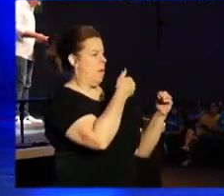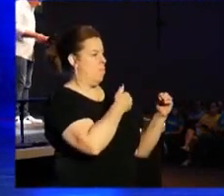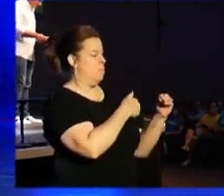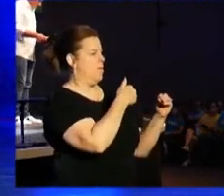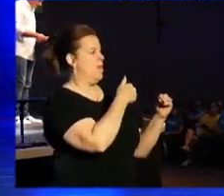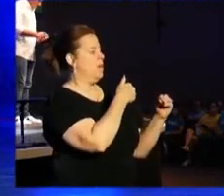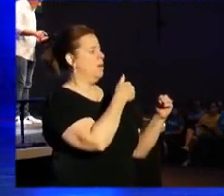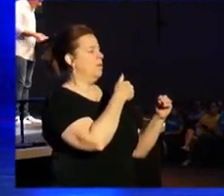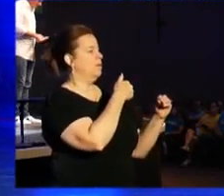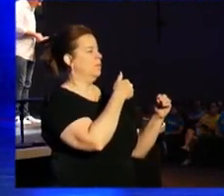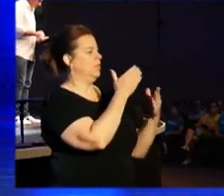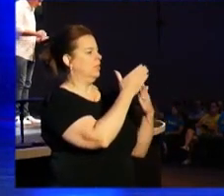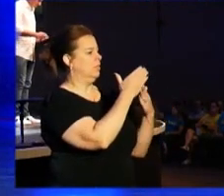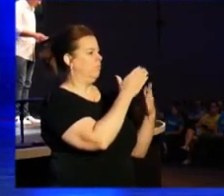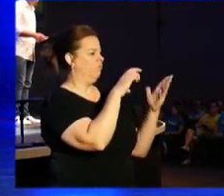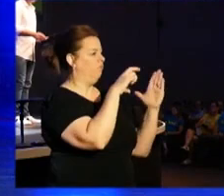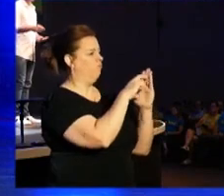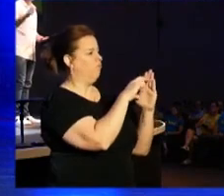favorite Bible verses.